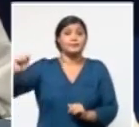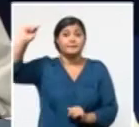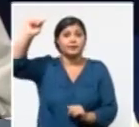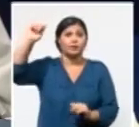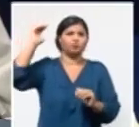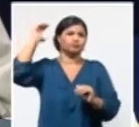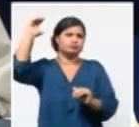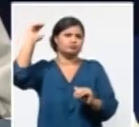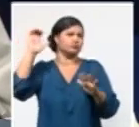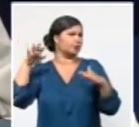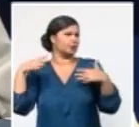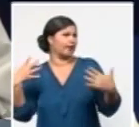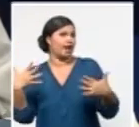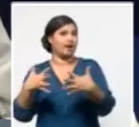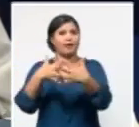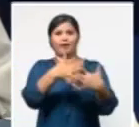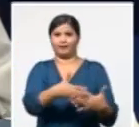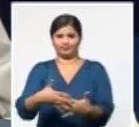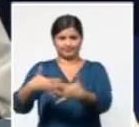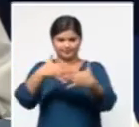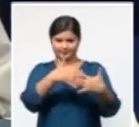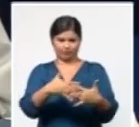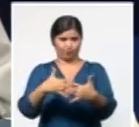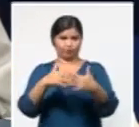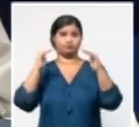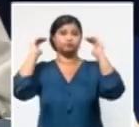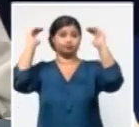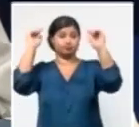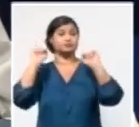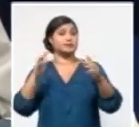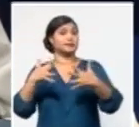ranks first with